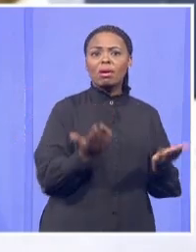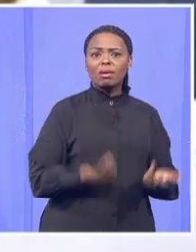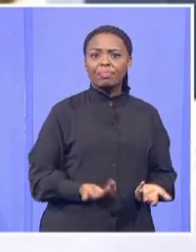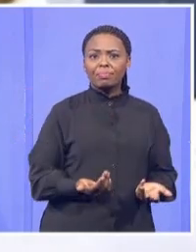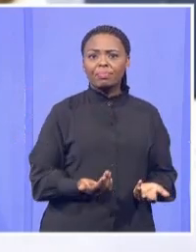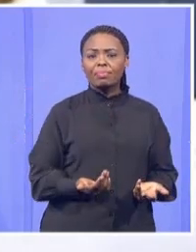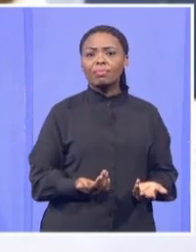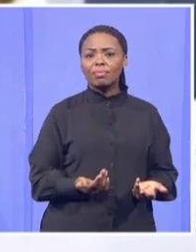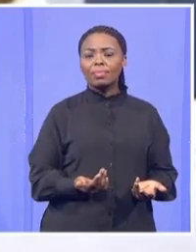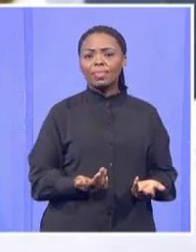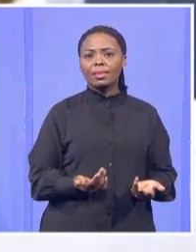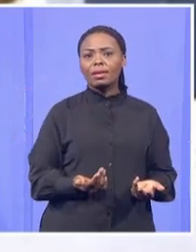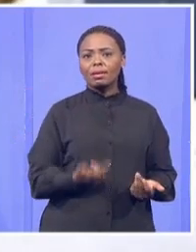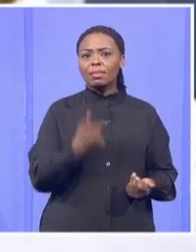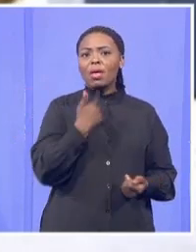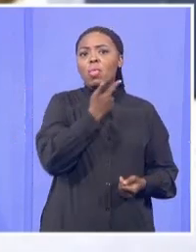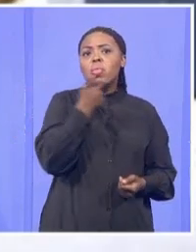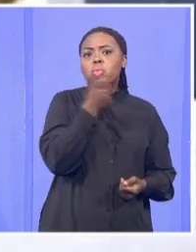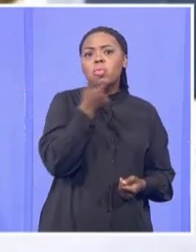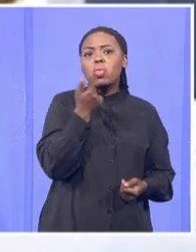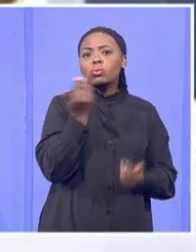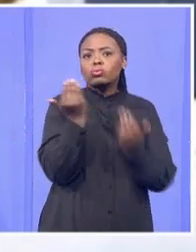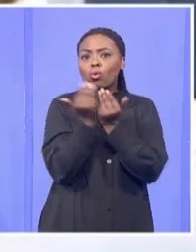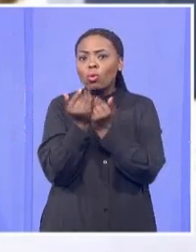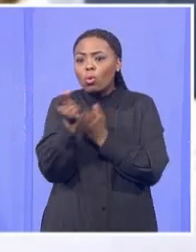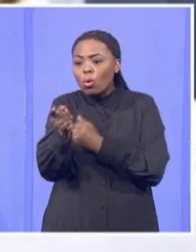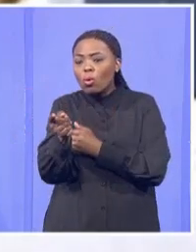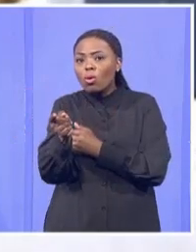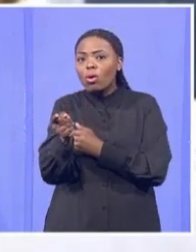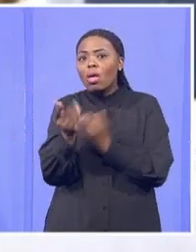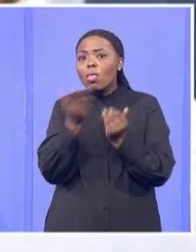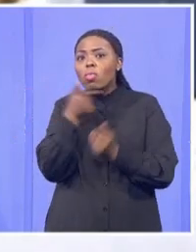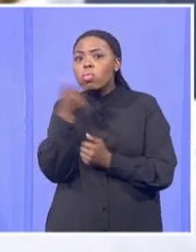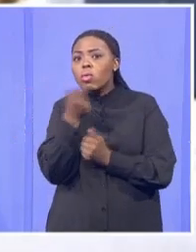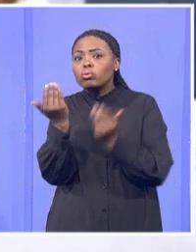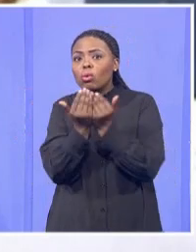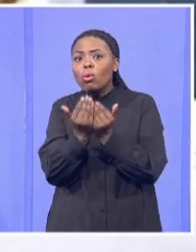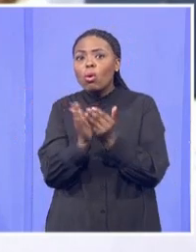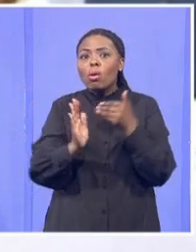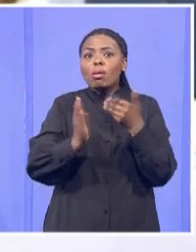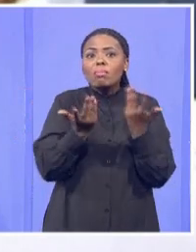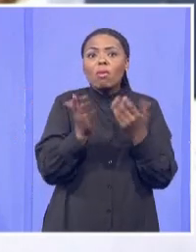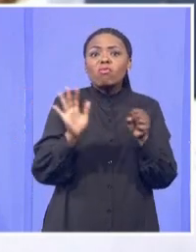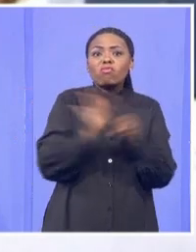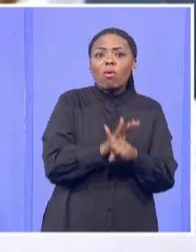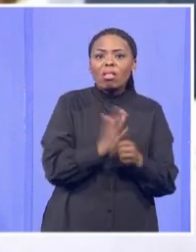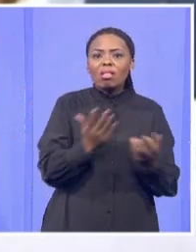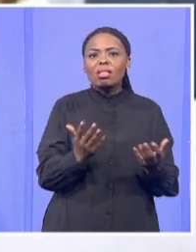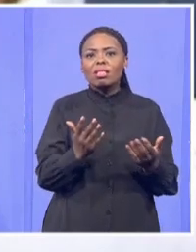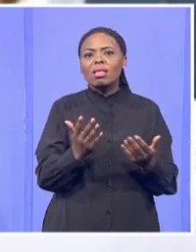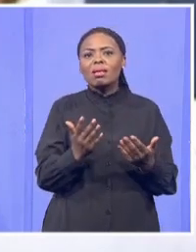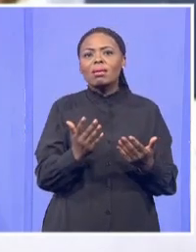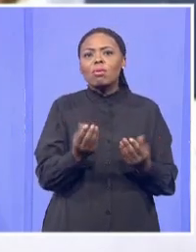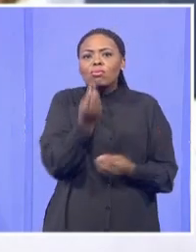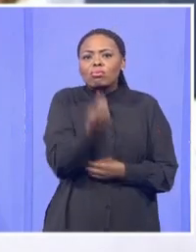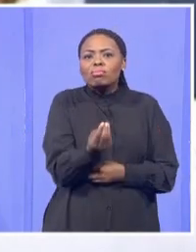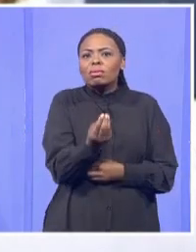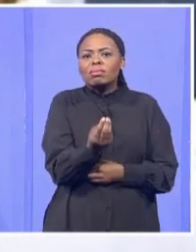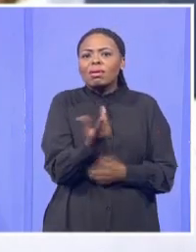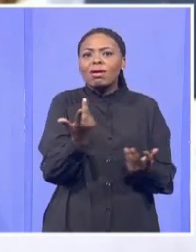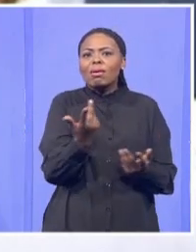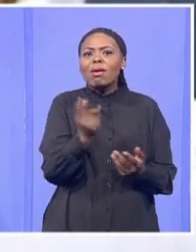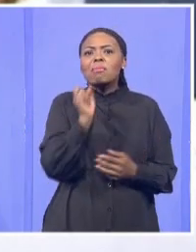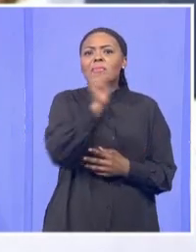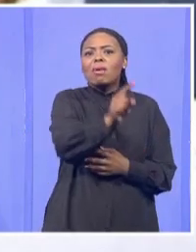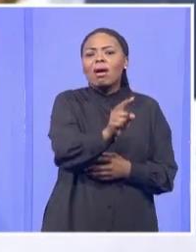We have to take you to the nearest school to not live high. If that school is also full, where do we take you? We have to look another school that